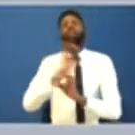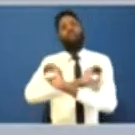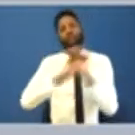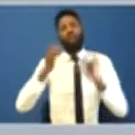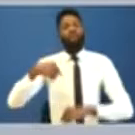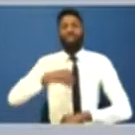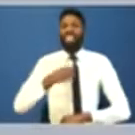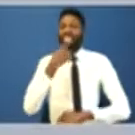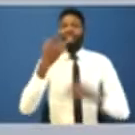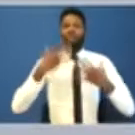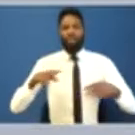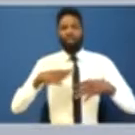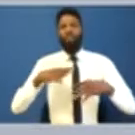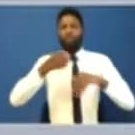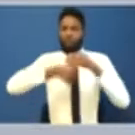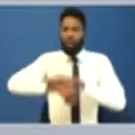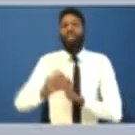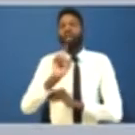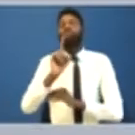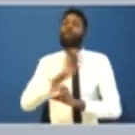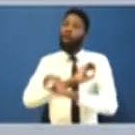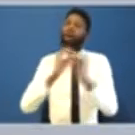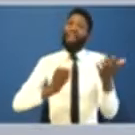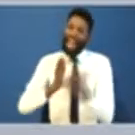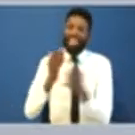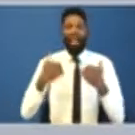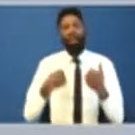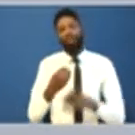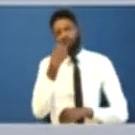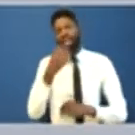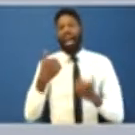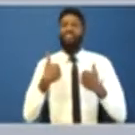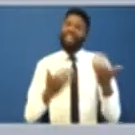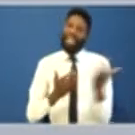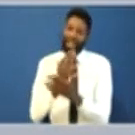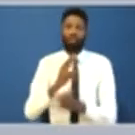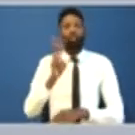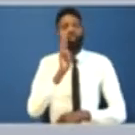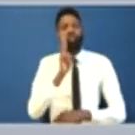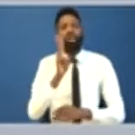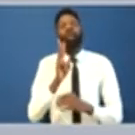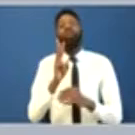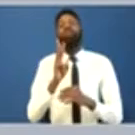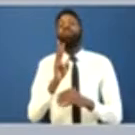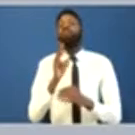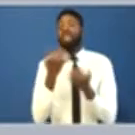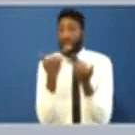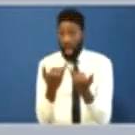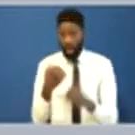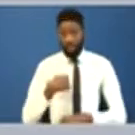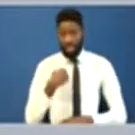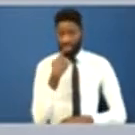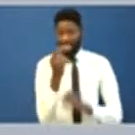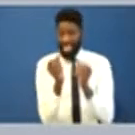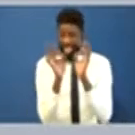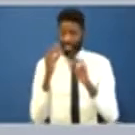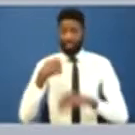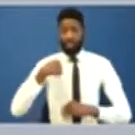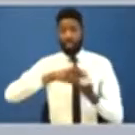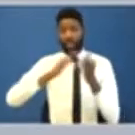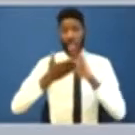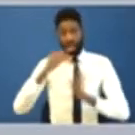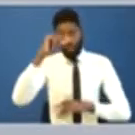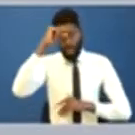nerubian to eat it's right for every libyan to have water and therefore i want to say when i become the governor of